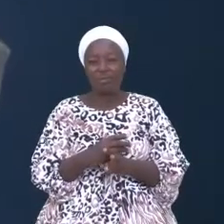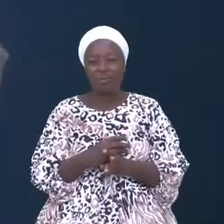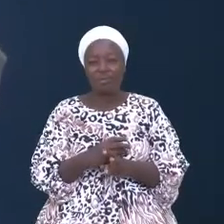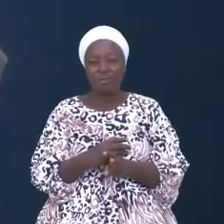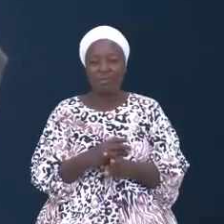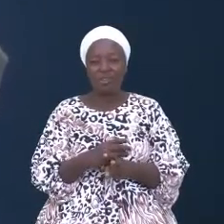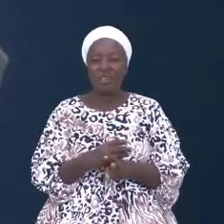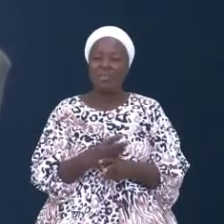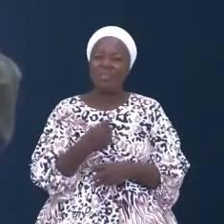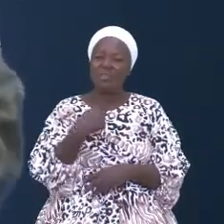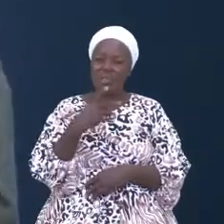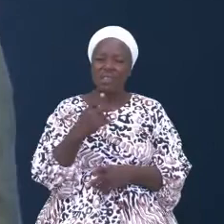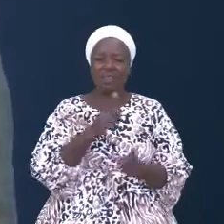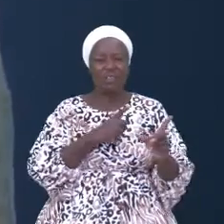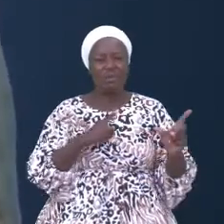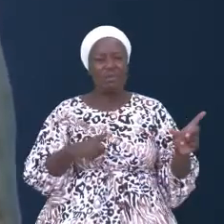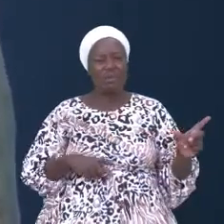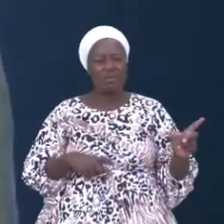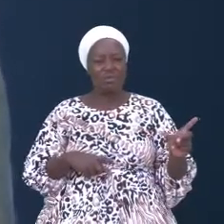tell the Lord